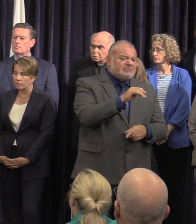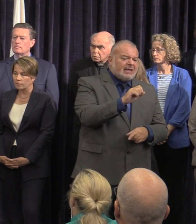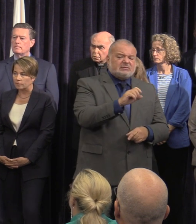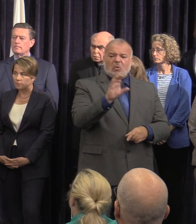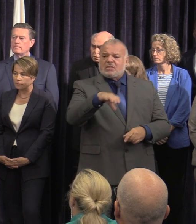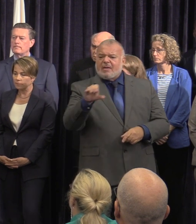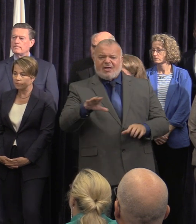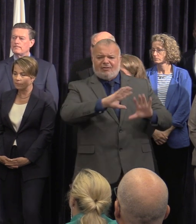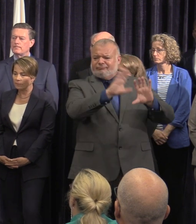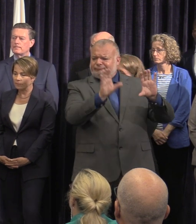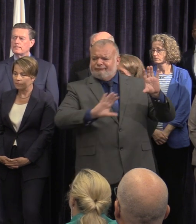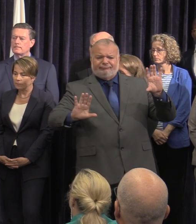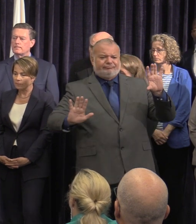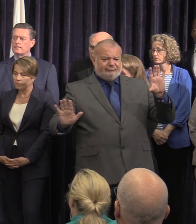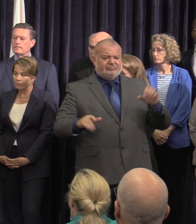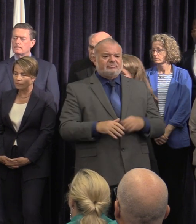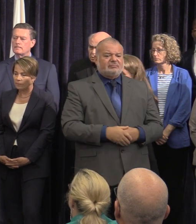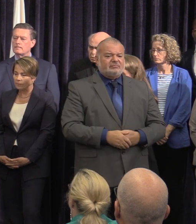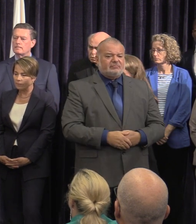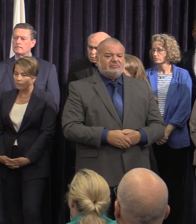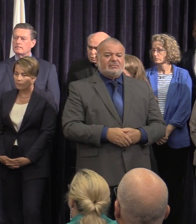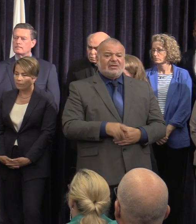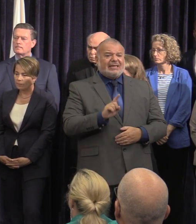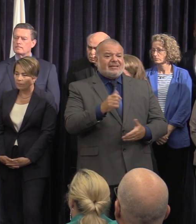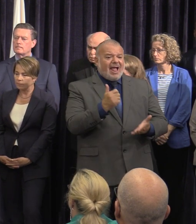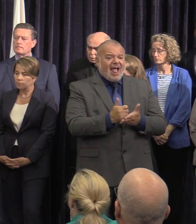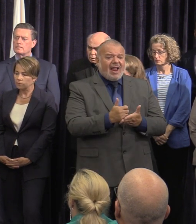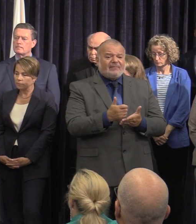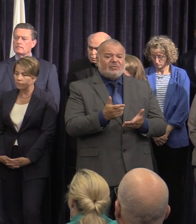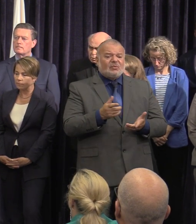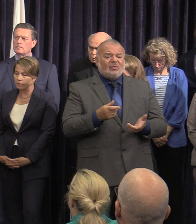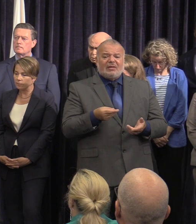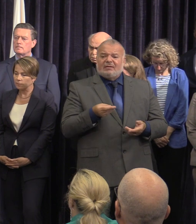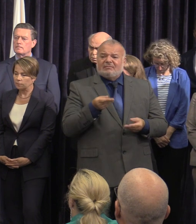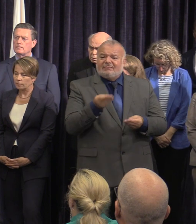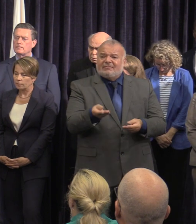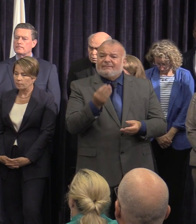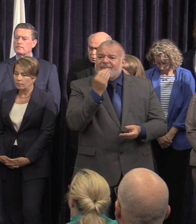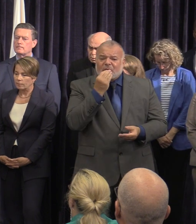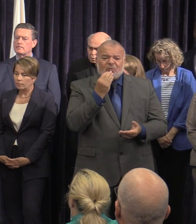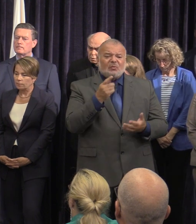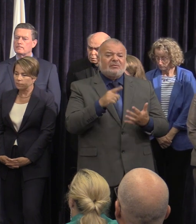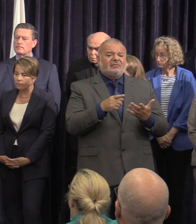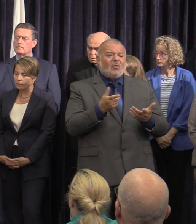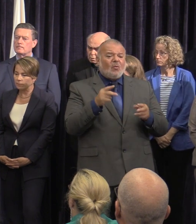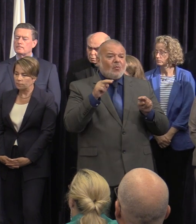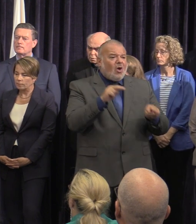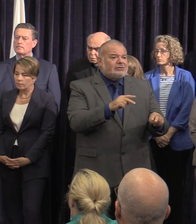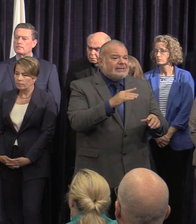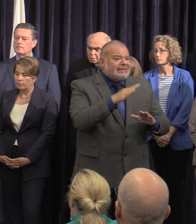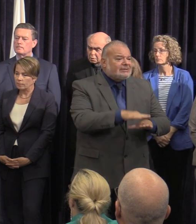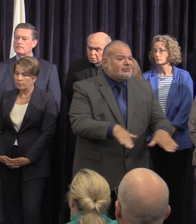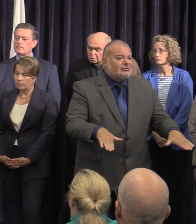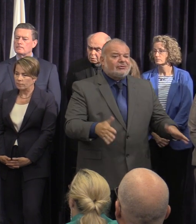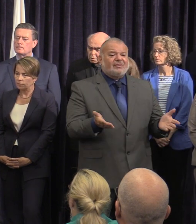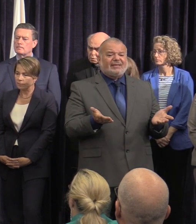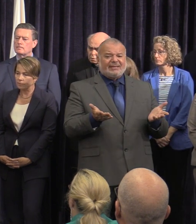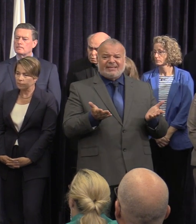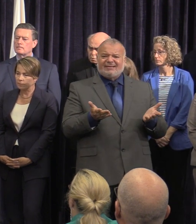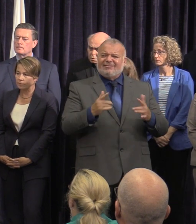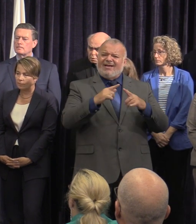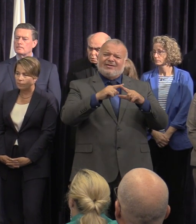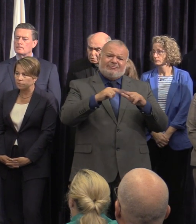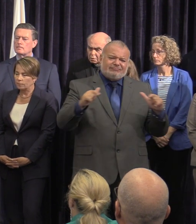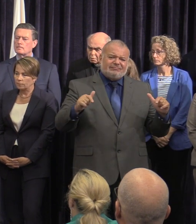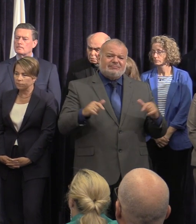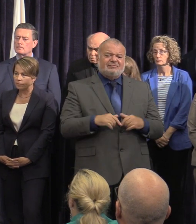donations of time, helping with meals, tending to occupants' needs, assistance with kids. Folks are living in small spaces. Gift cards for